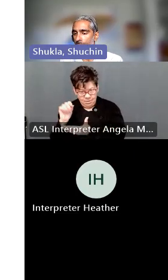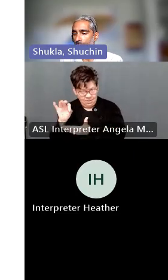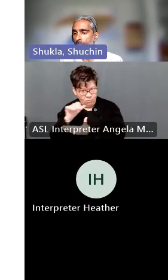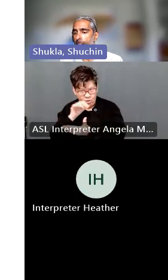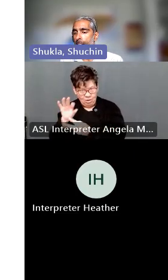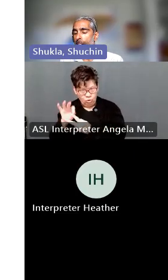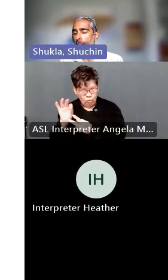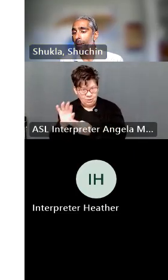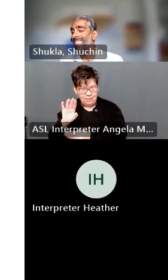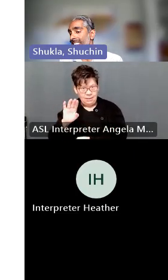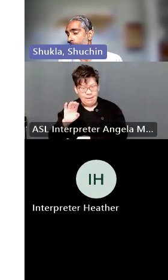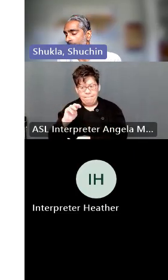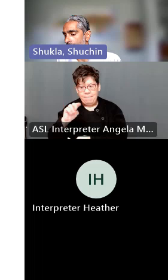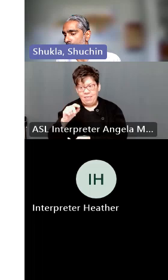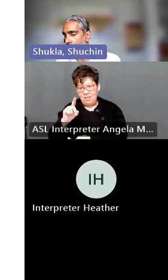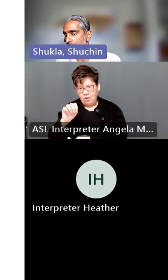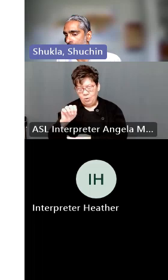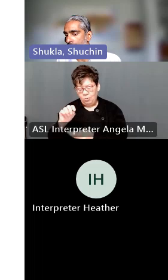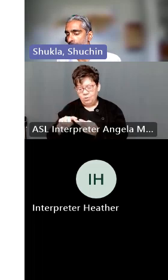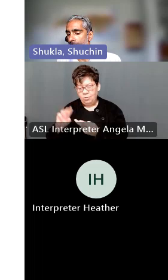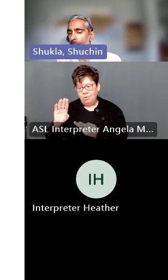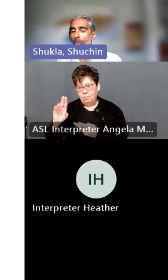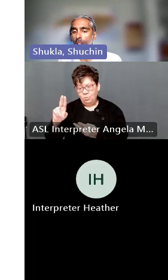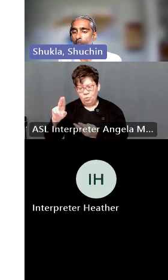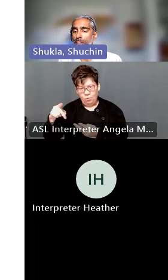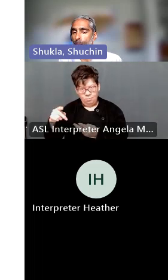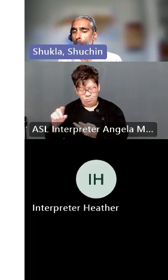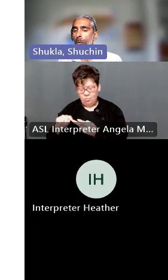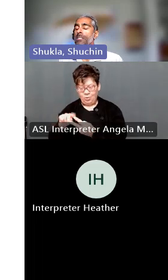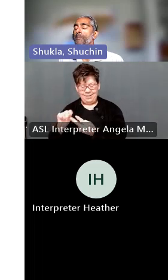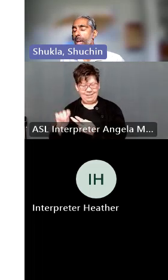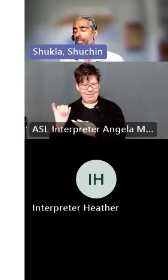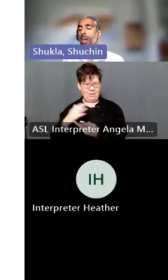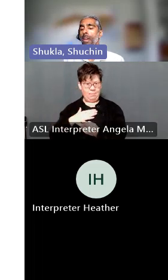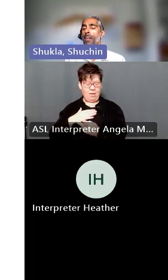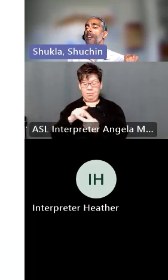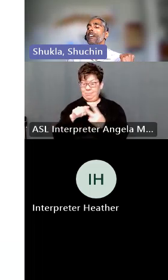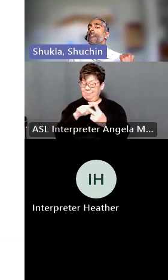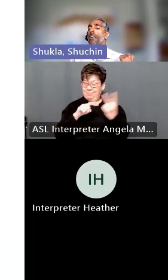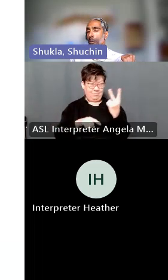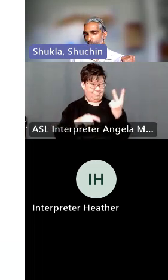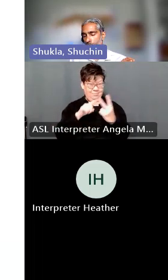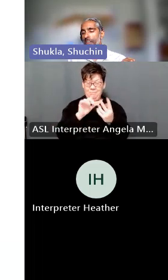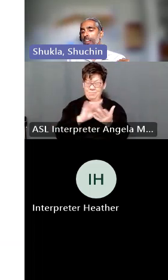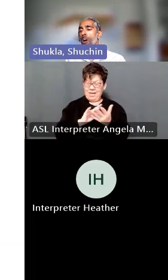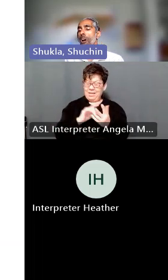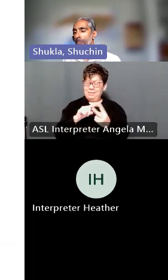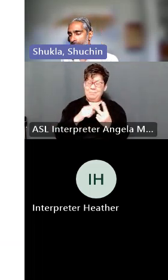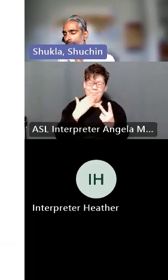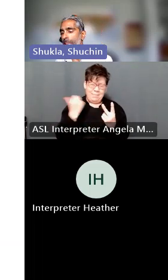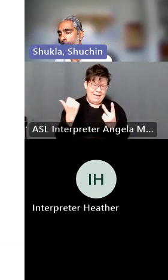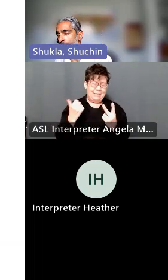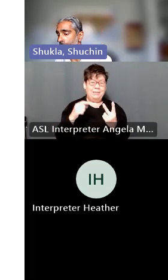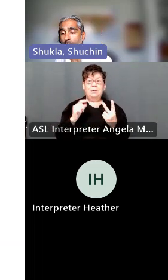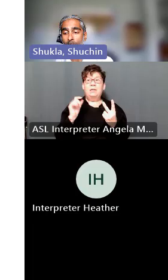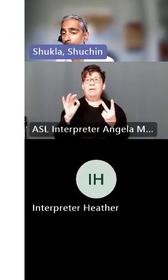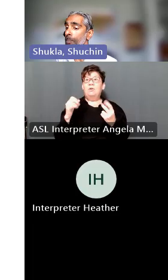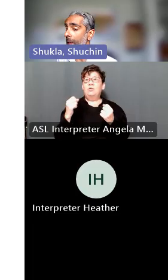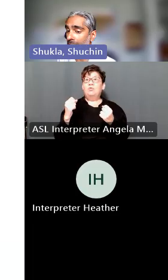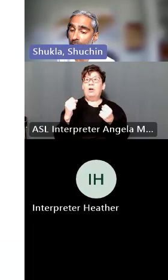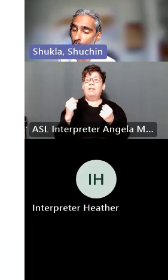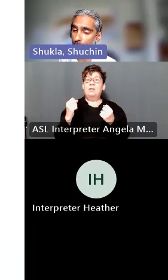or buprenorphine. And that's how I counsel patients, that really methadone and buprenorphine is the best way if you're driving in a car to put that